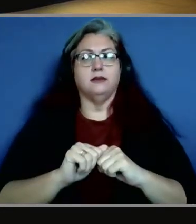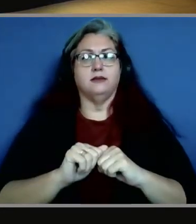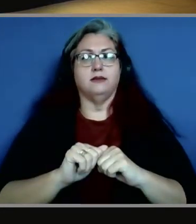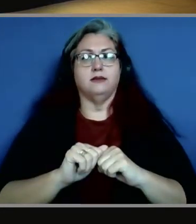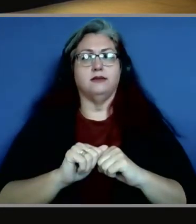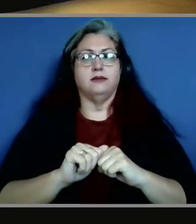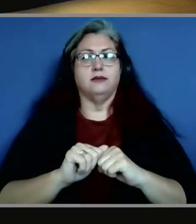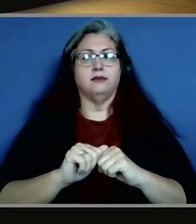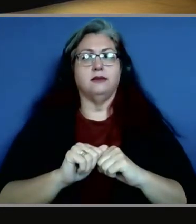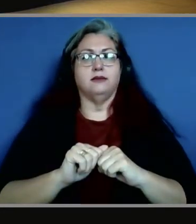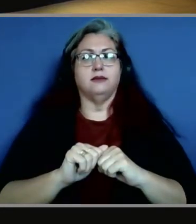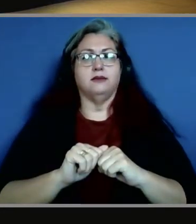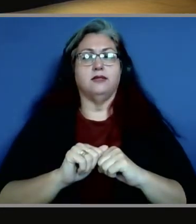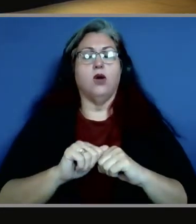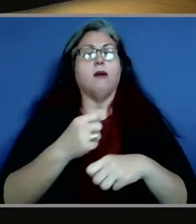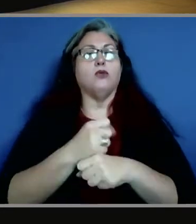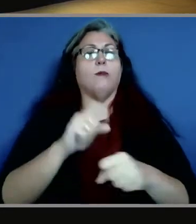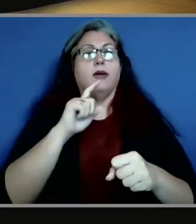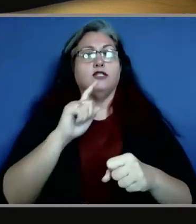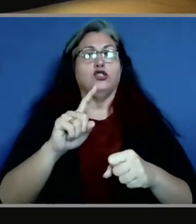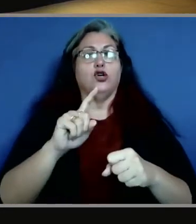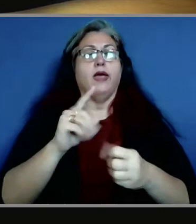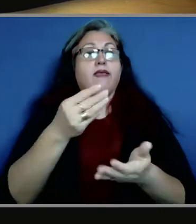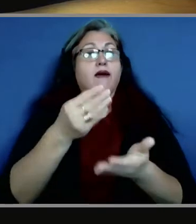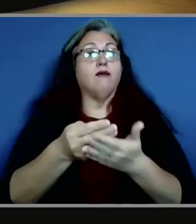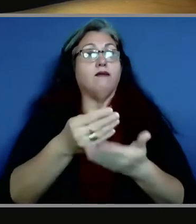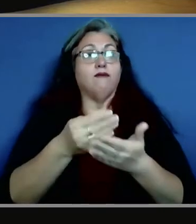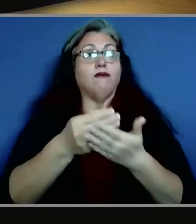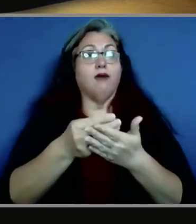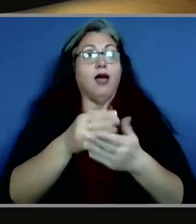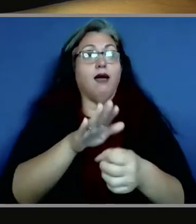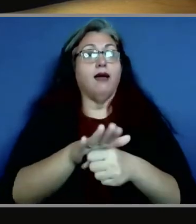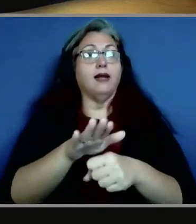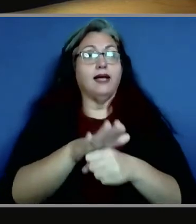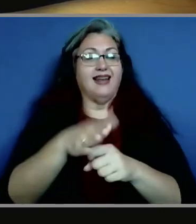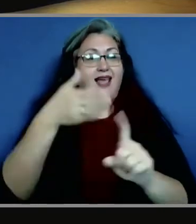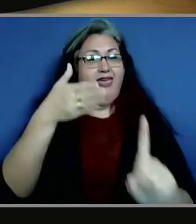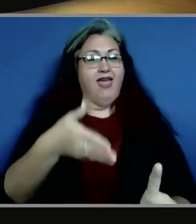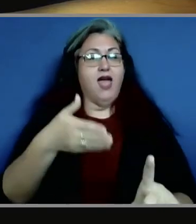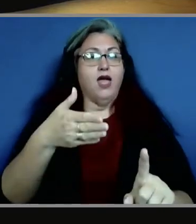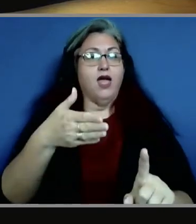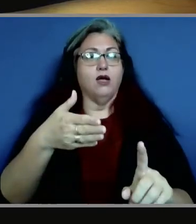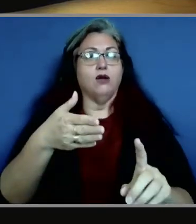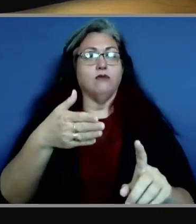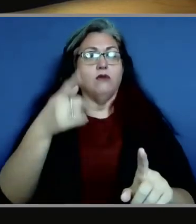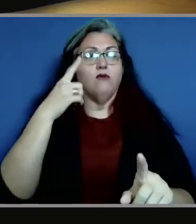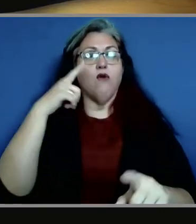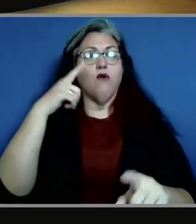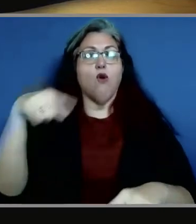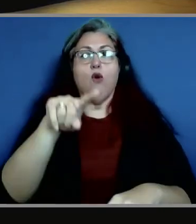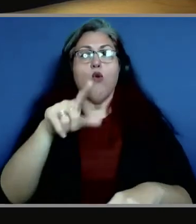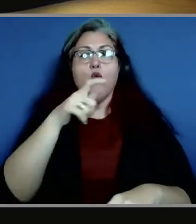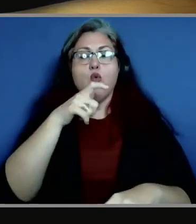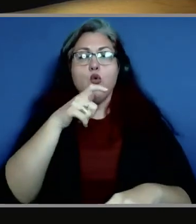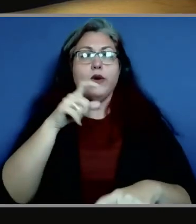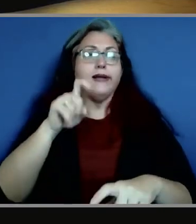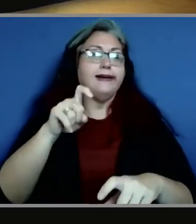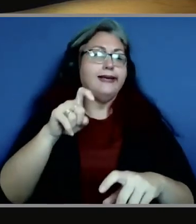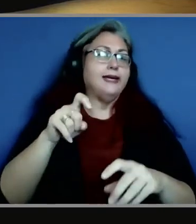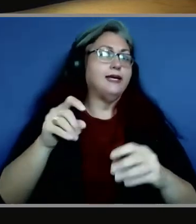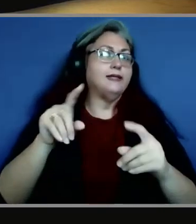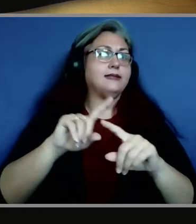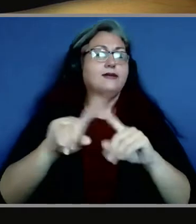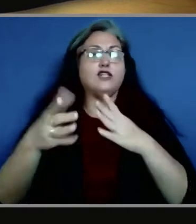And ensuring that funding is there for those who need services such